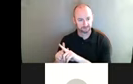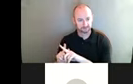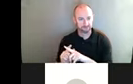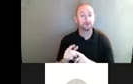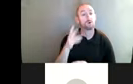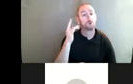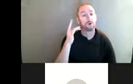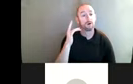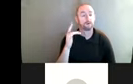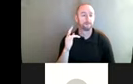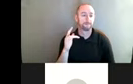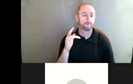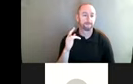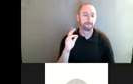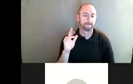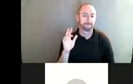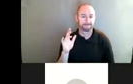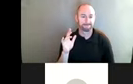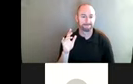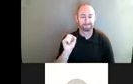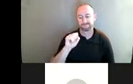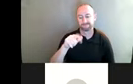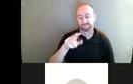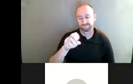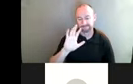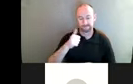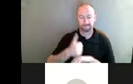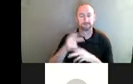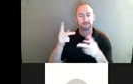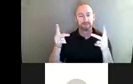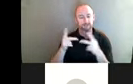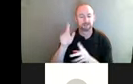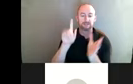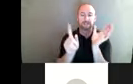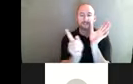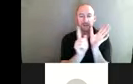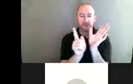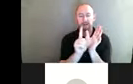due to the advent of space-based positioning, satellite technology.